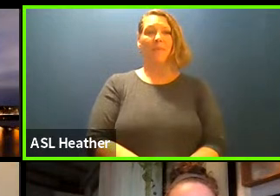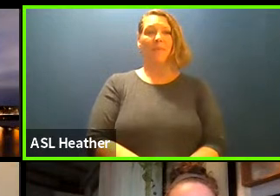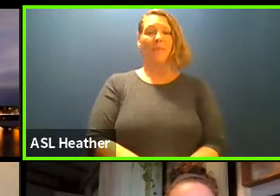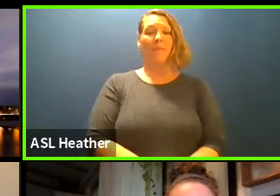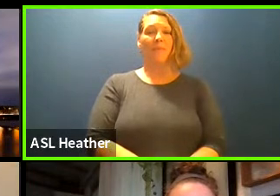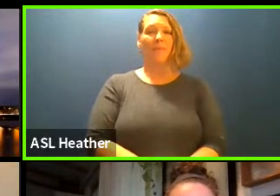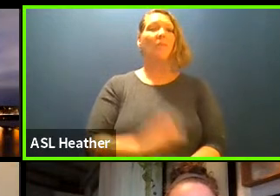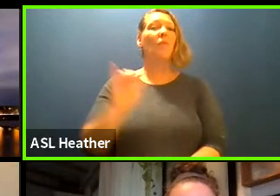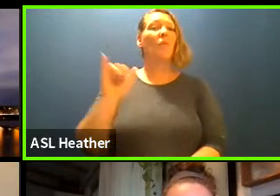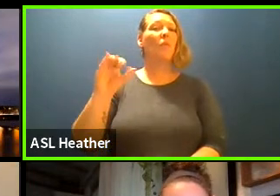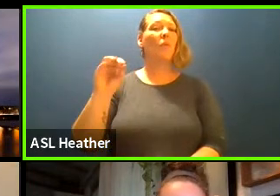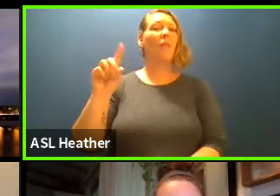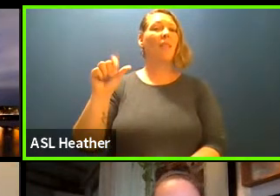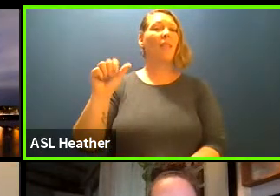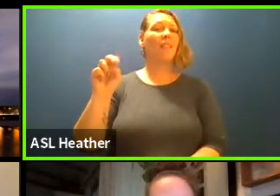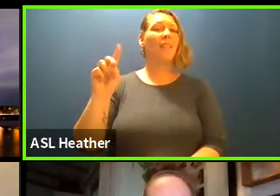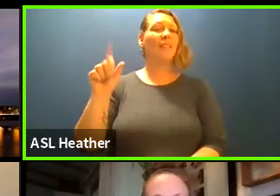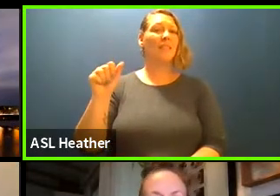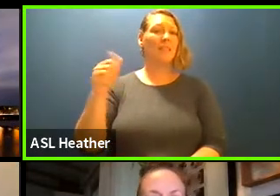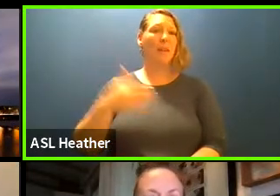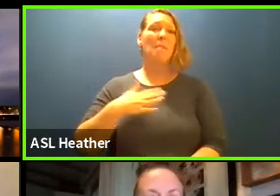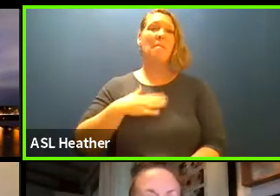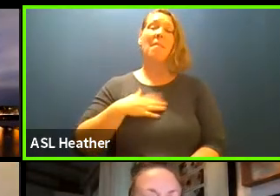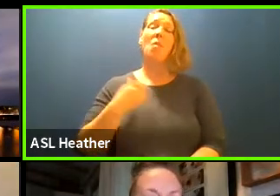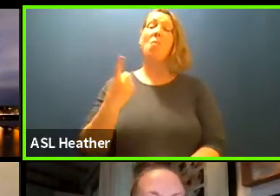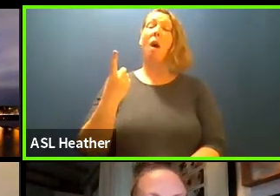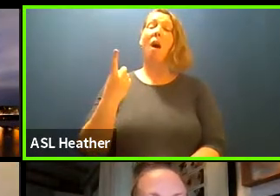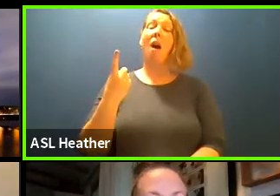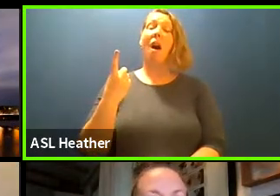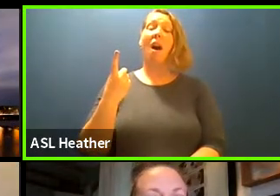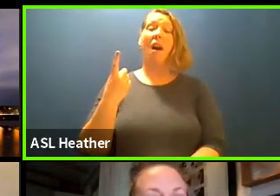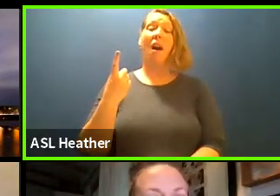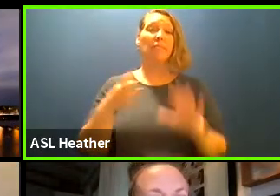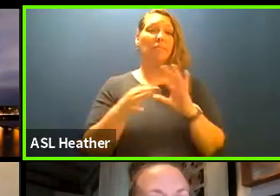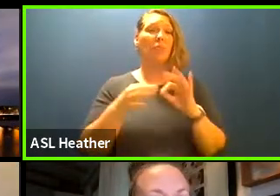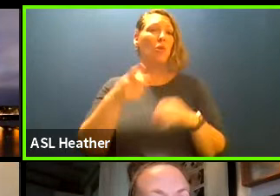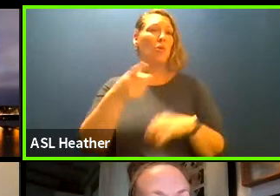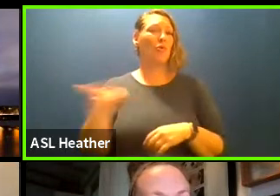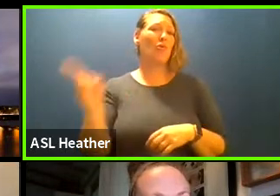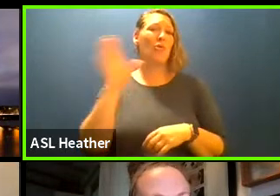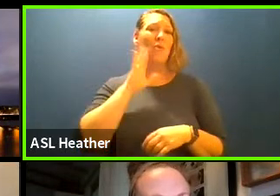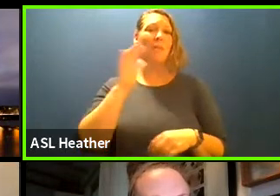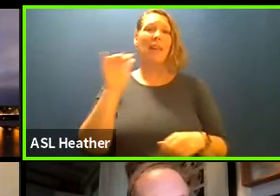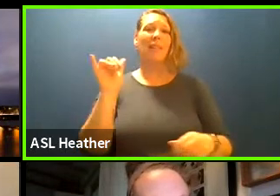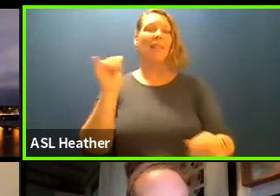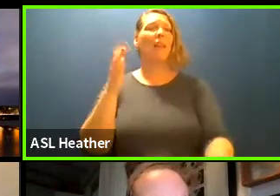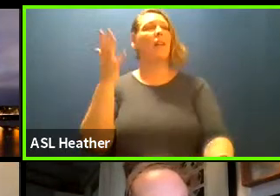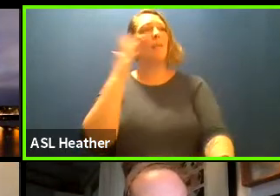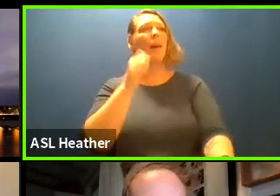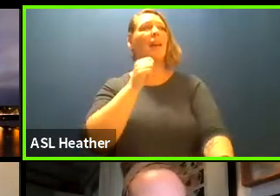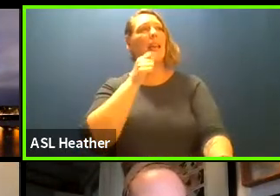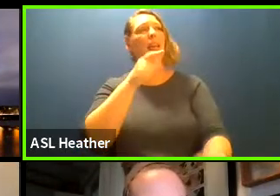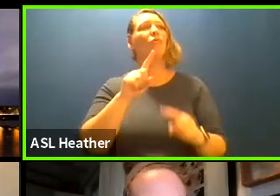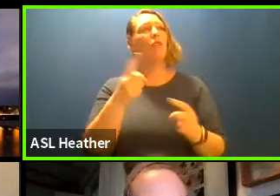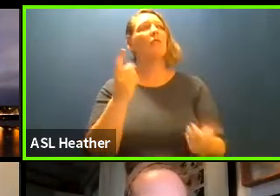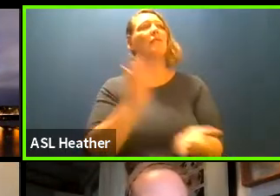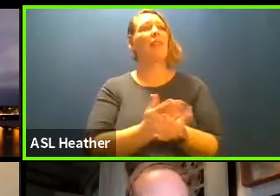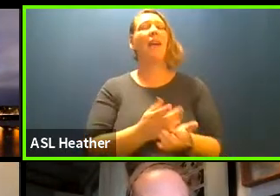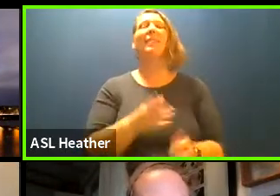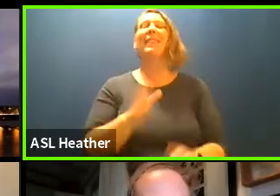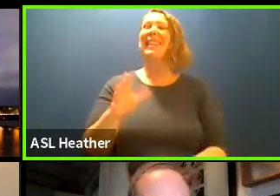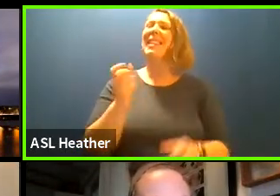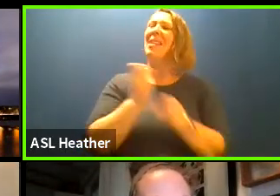This Yolanda? is Yolanda. Yeah, this is my one takeaway, and you guys are going to like, why can't you just stop? Is to